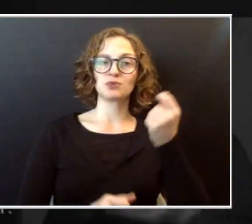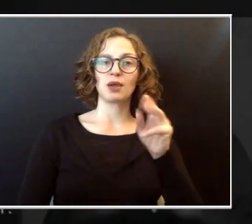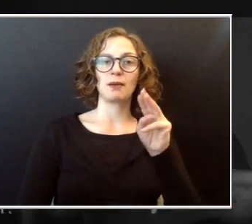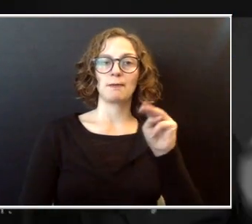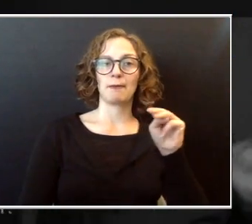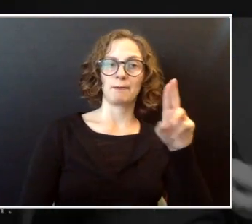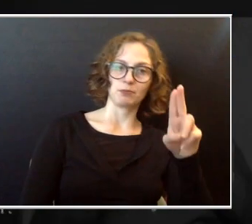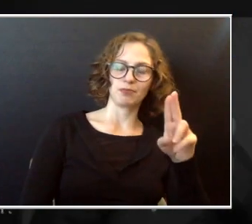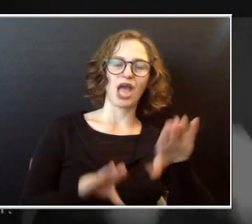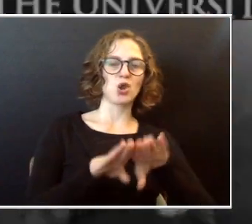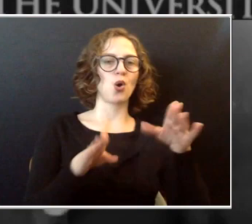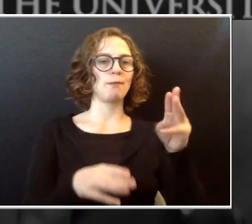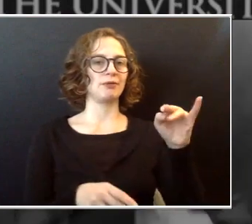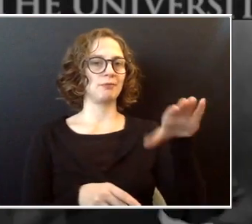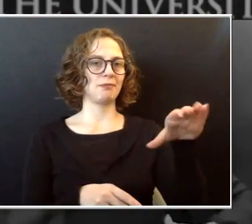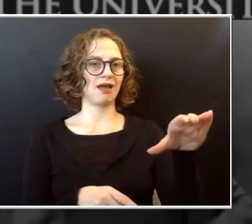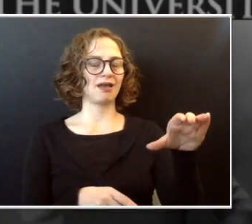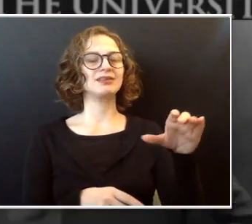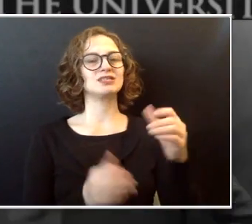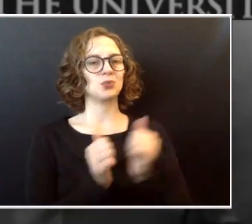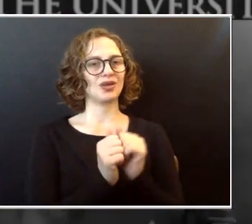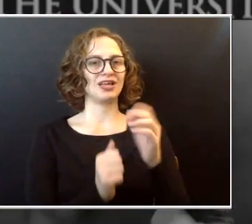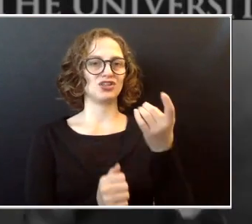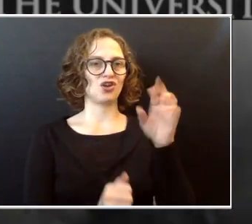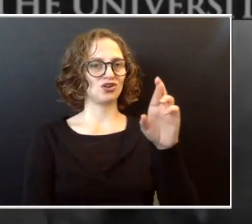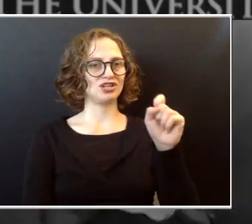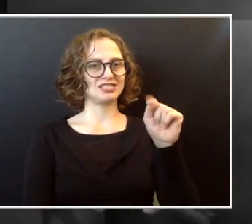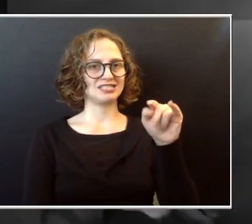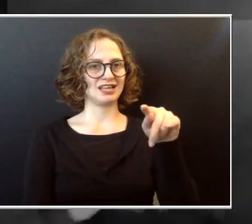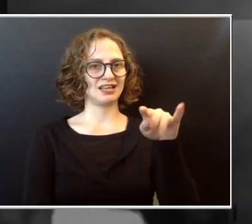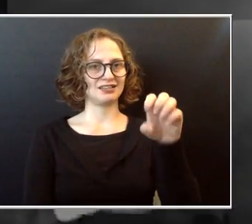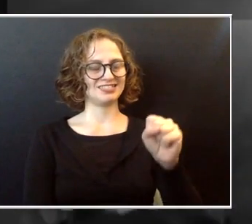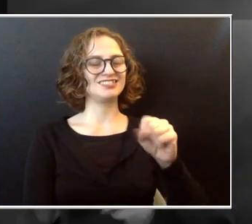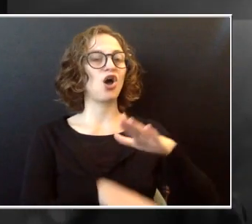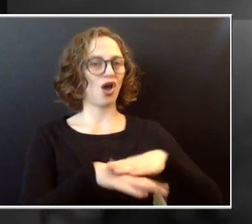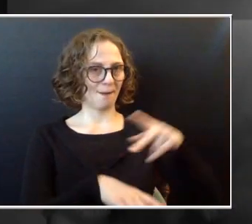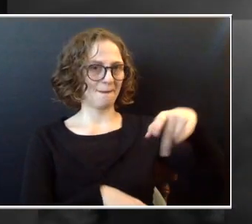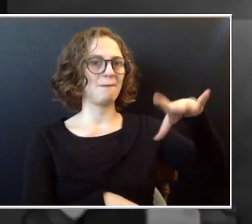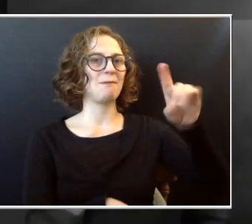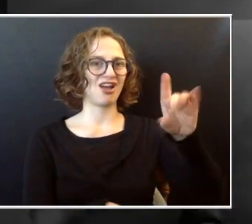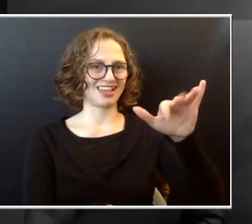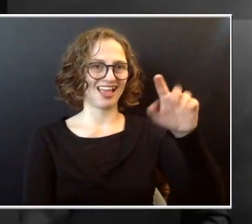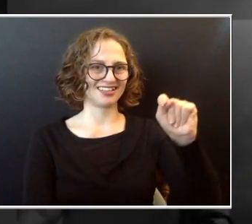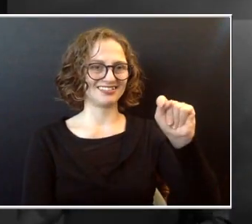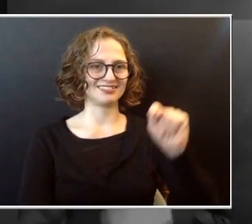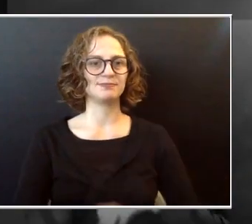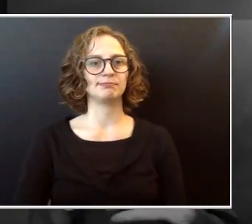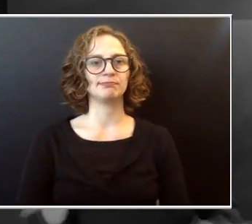Mics with Dr. Stites podcasts. Now, everywhere podcasts are available.